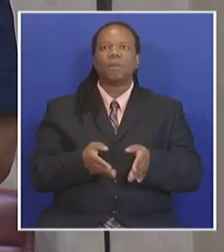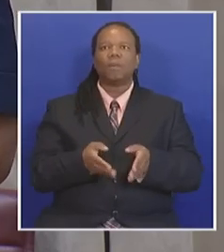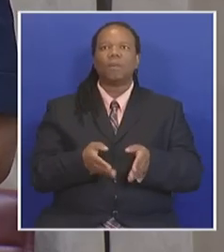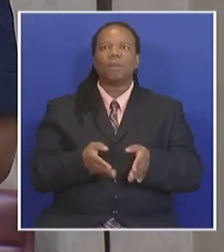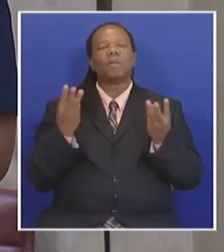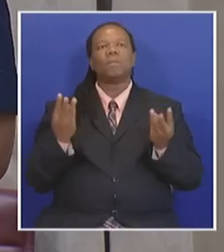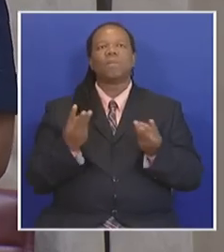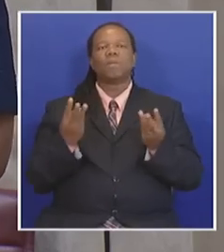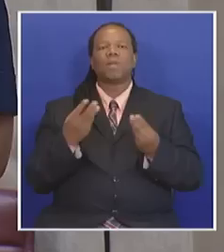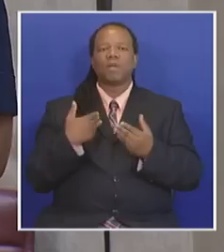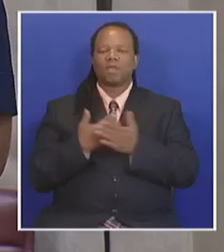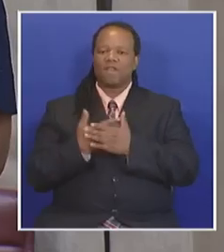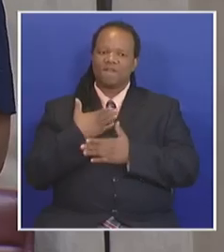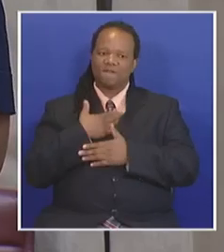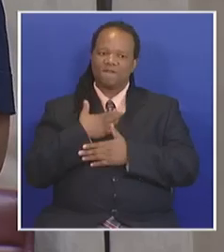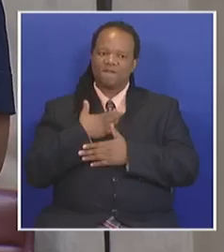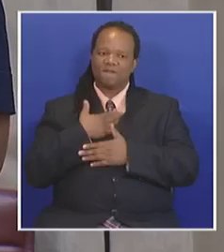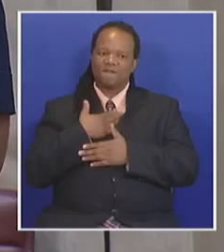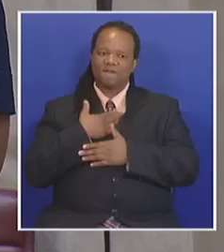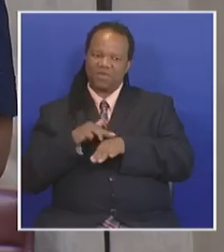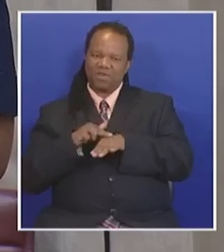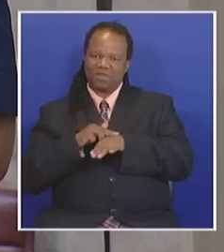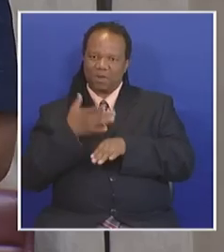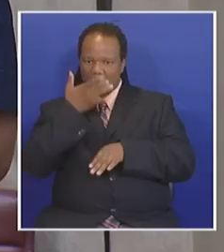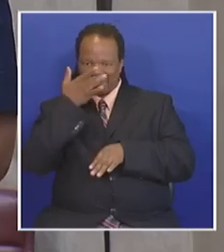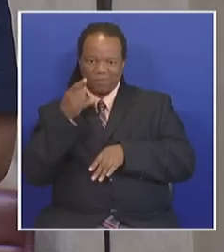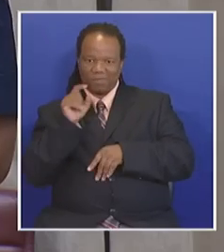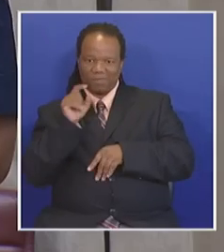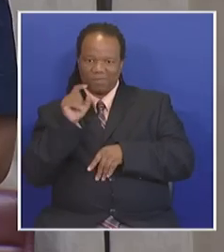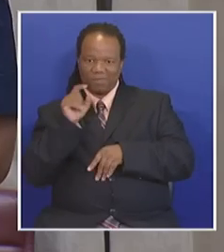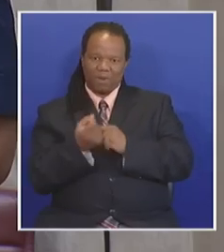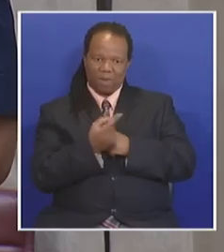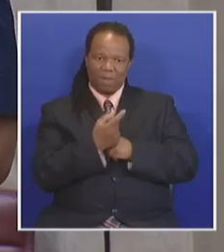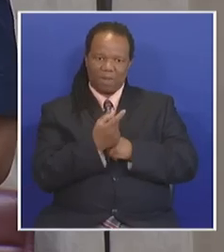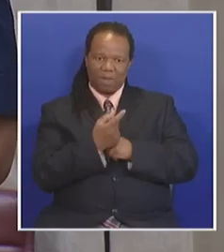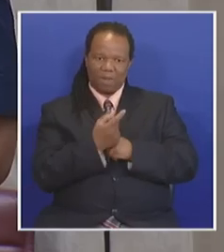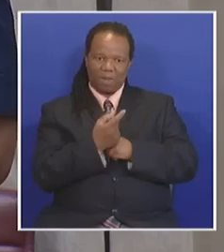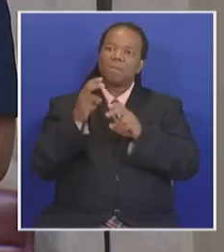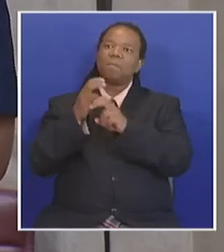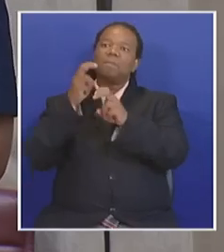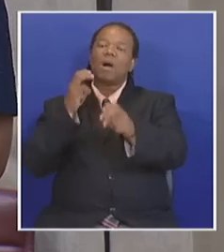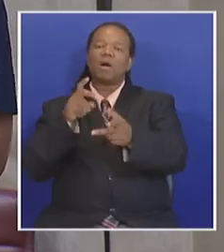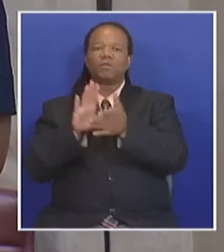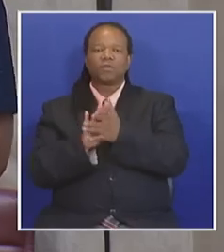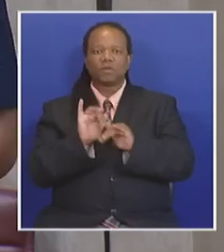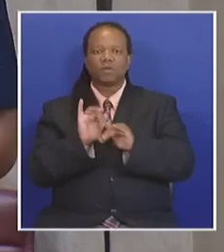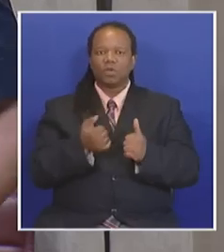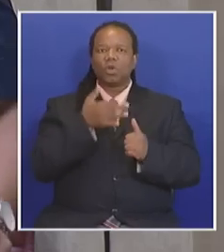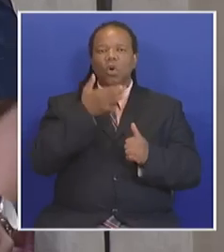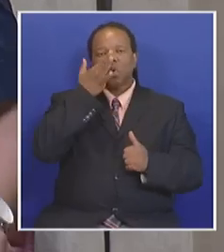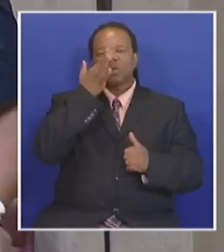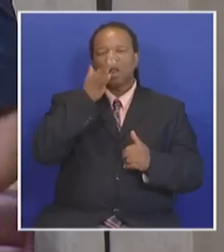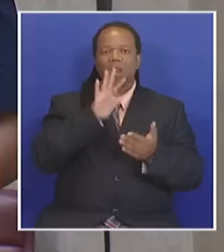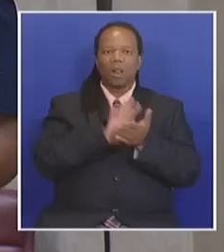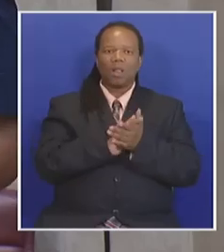can feel and see racial prejudices perpetrated against them. In bars, in hotels, in game parks, and many other